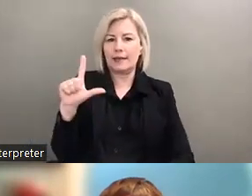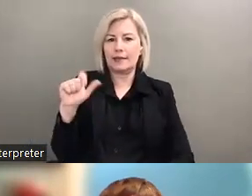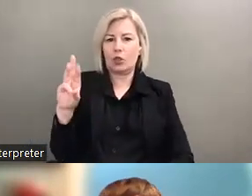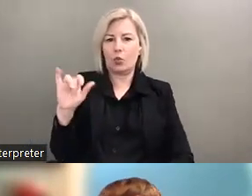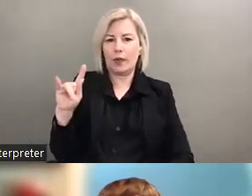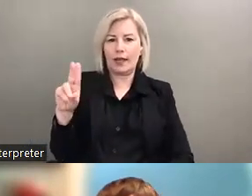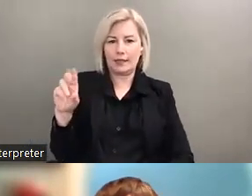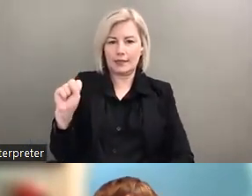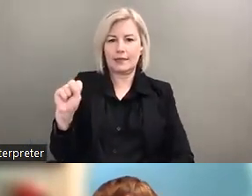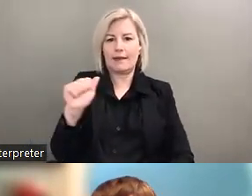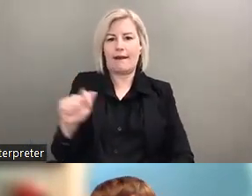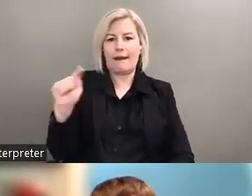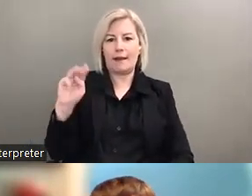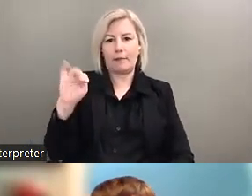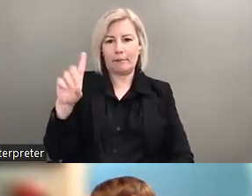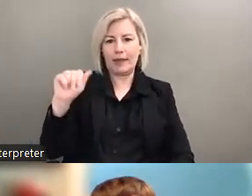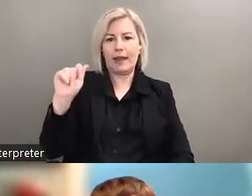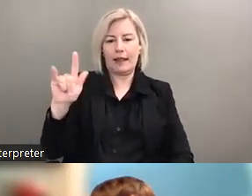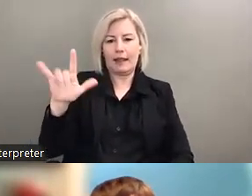slewis@midatlanticarts.org.